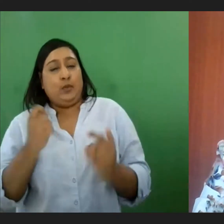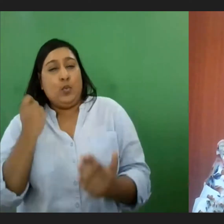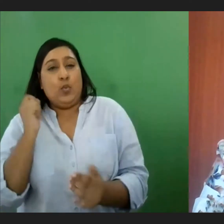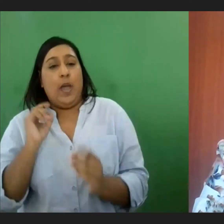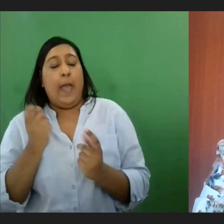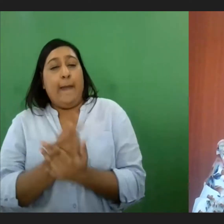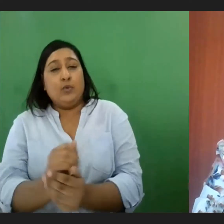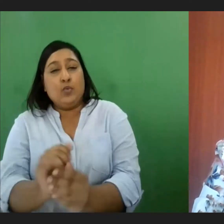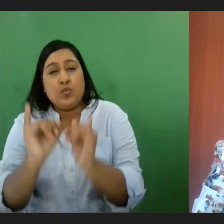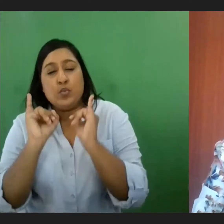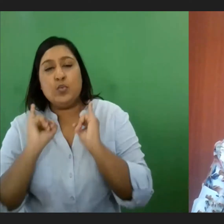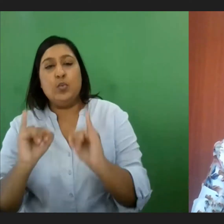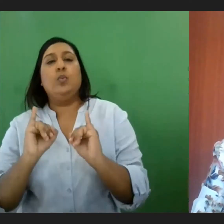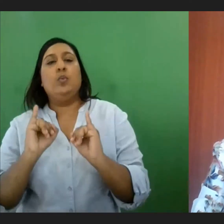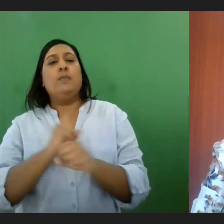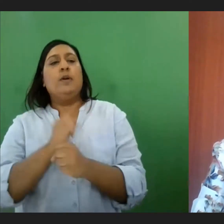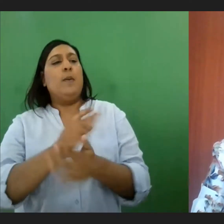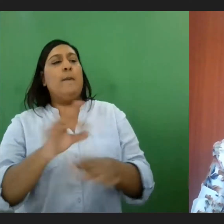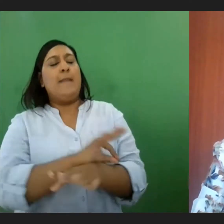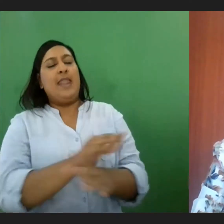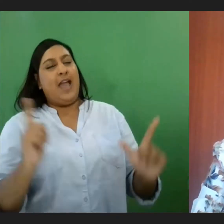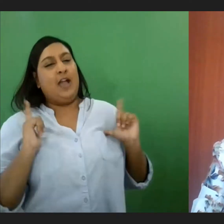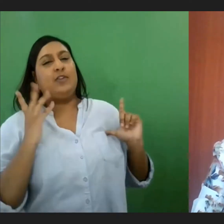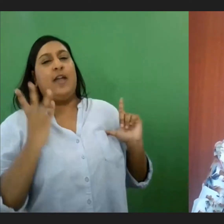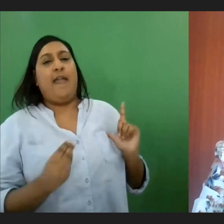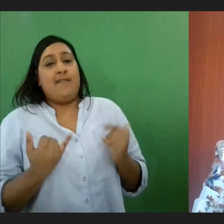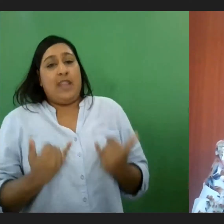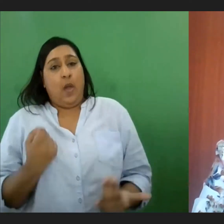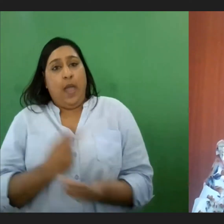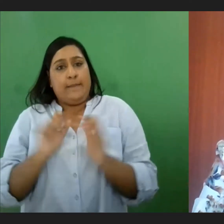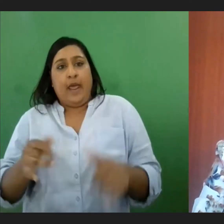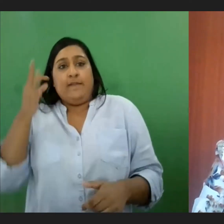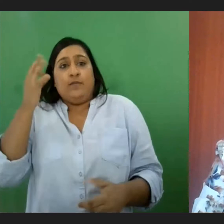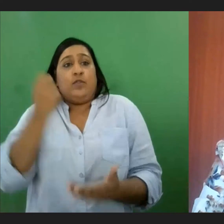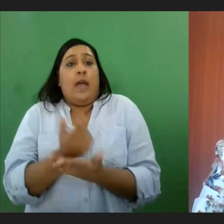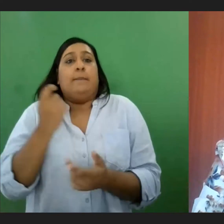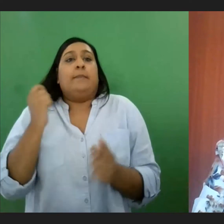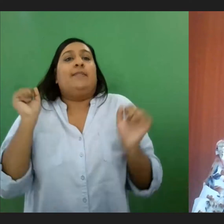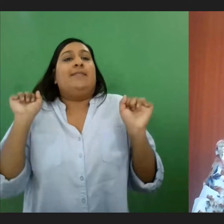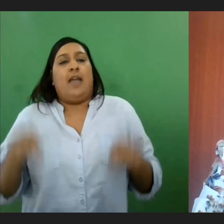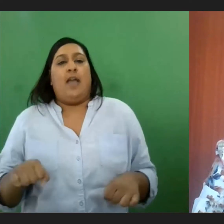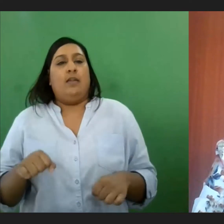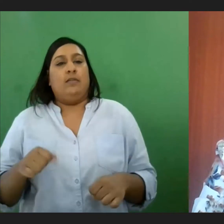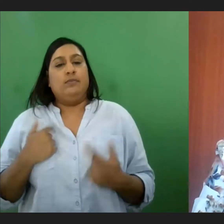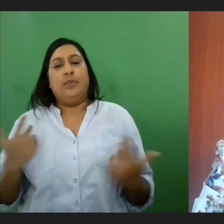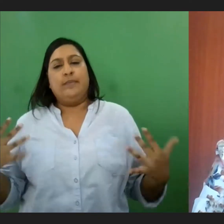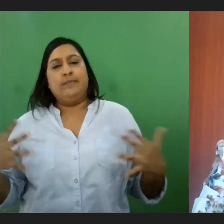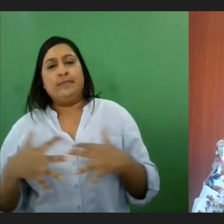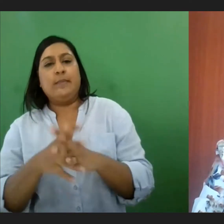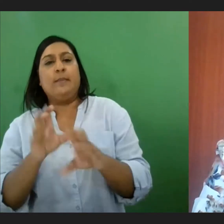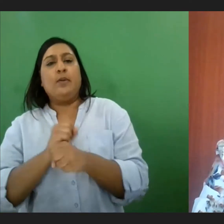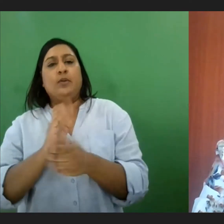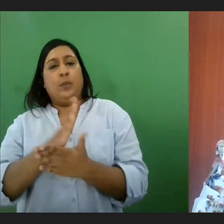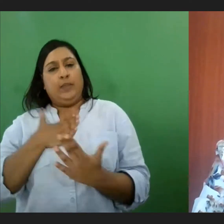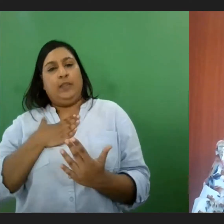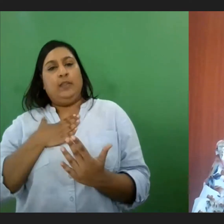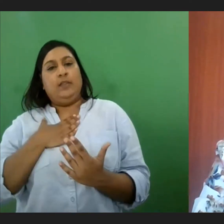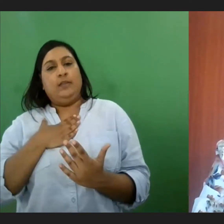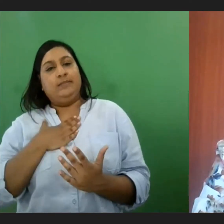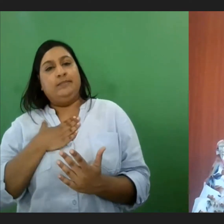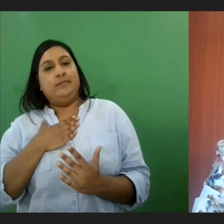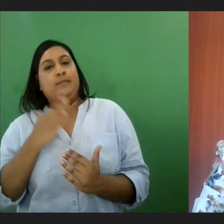disasters. Together, let us build a South Africa which is inclusive of all disability rights. Thank